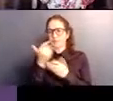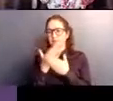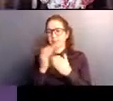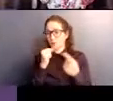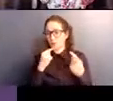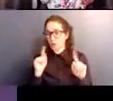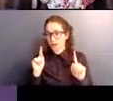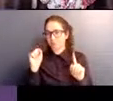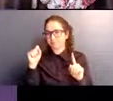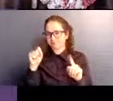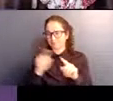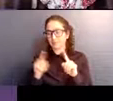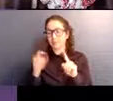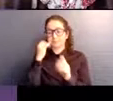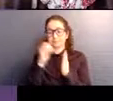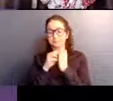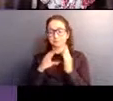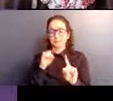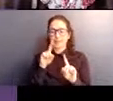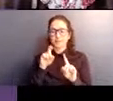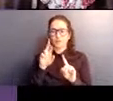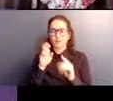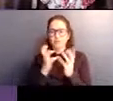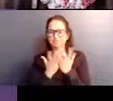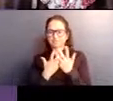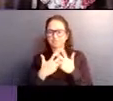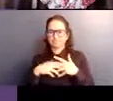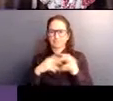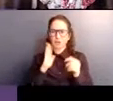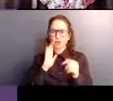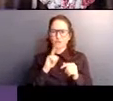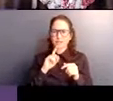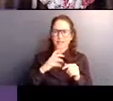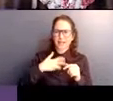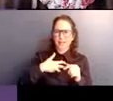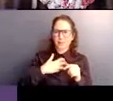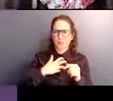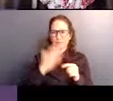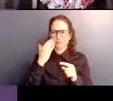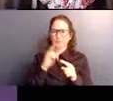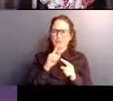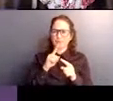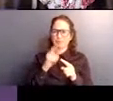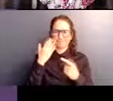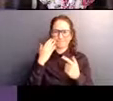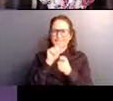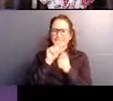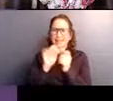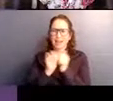But when a student has to recalibrate, we cannot exactly know how this makes sense to